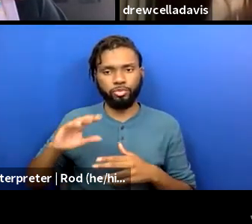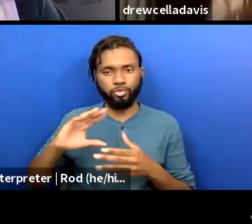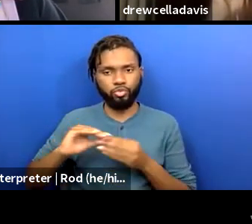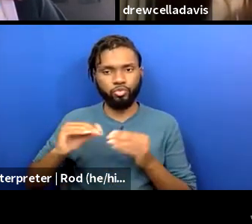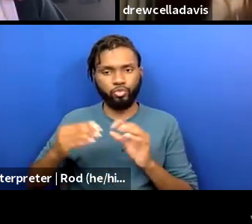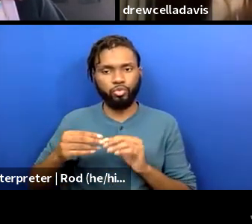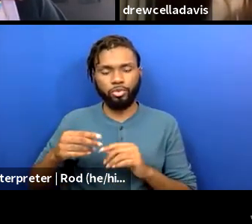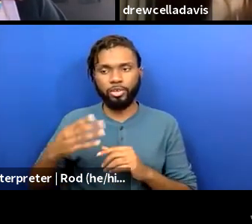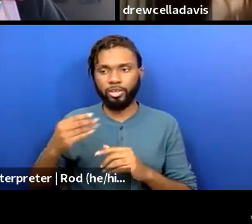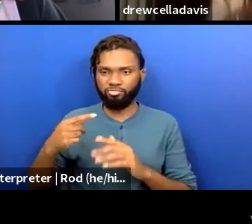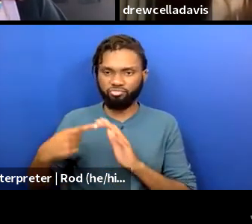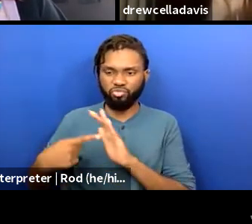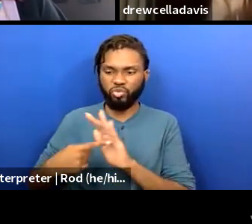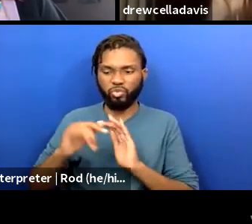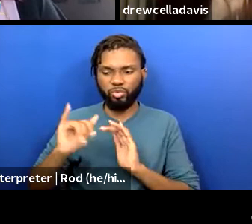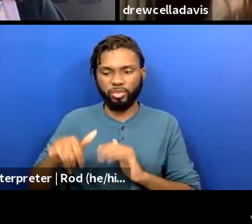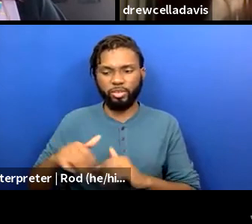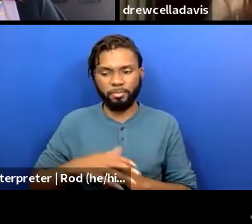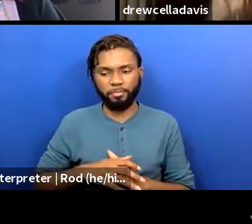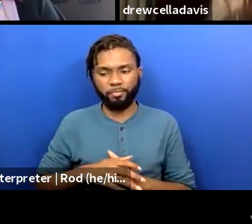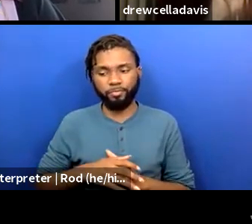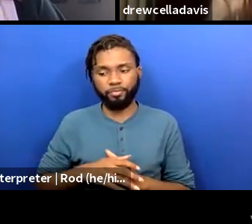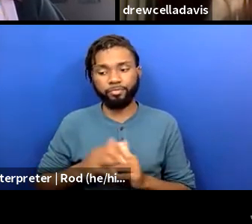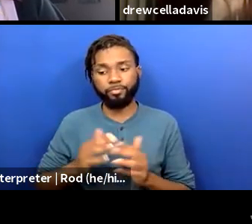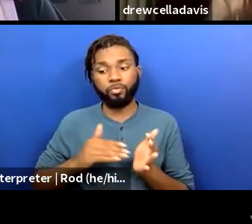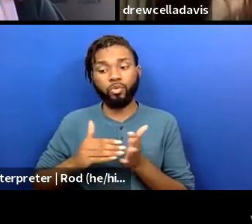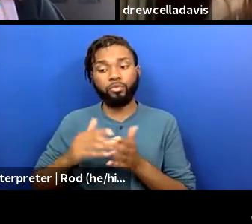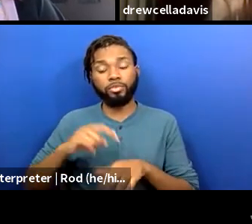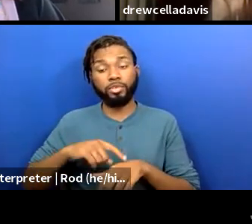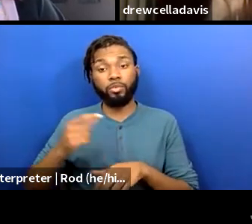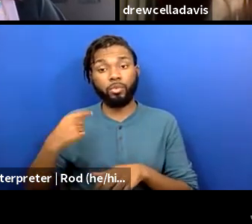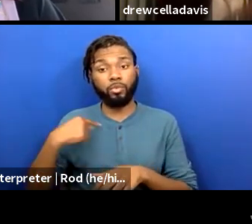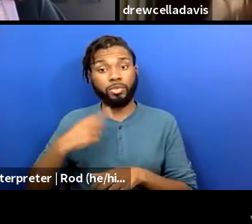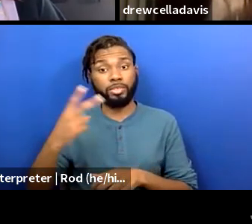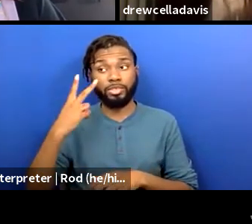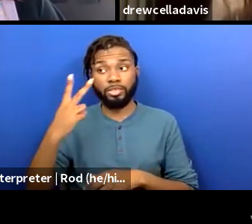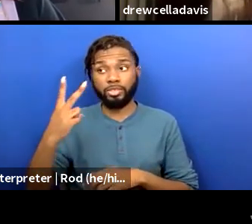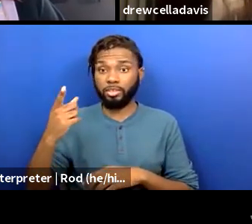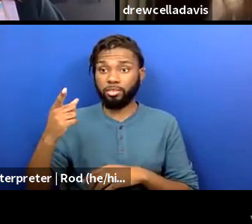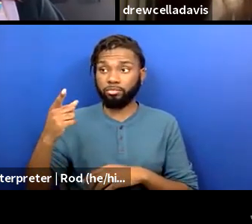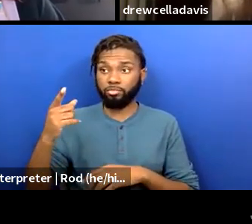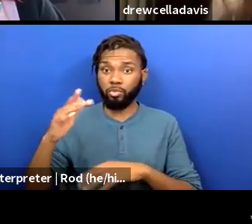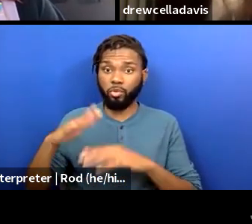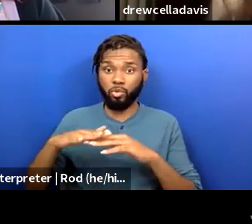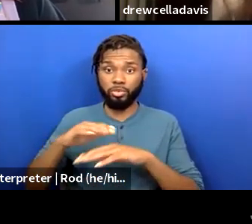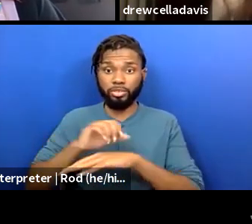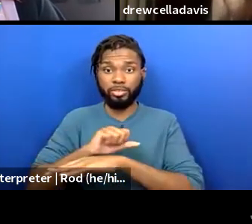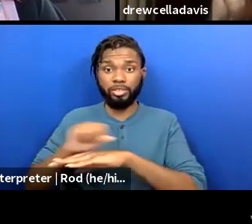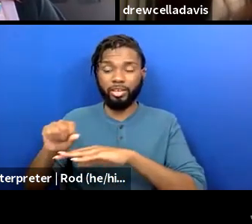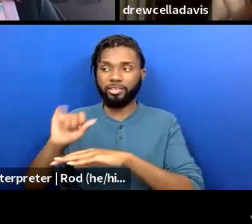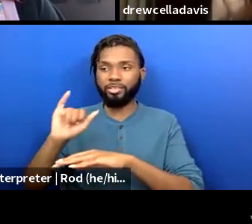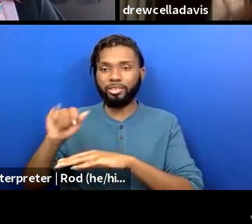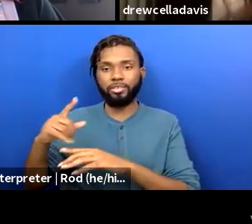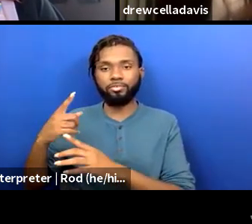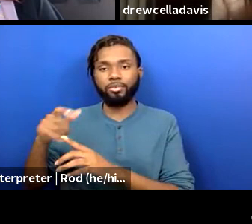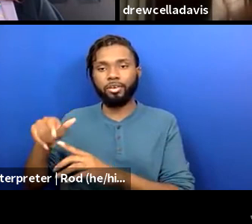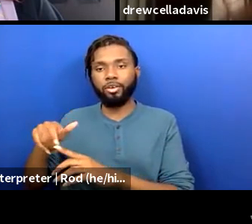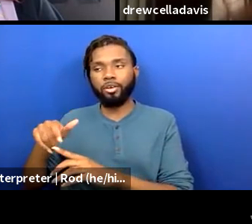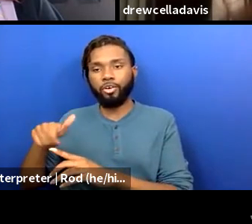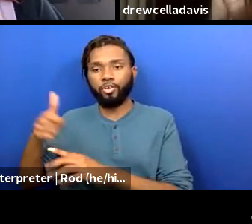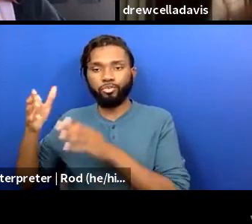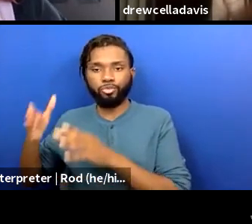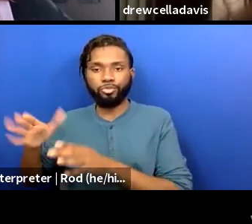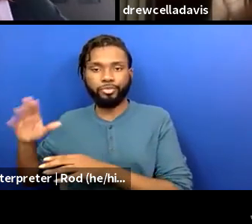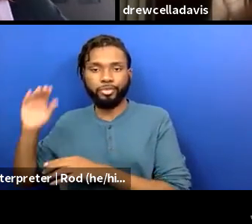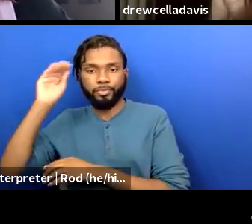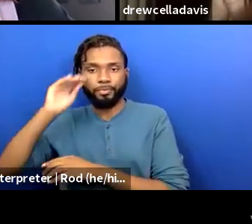lot of times the things we see on stage are the projections of someone else that, you know, don't really